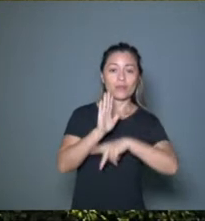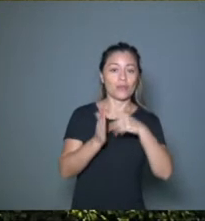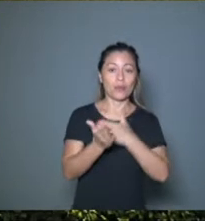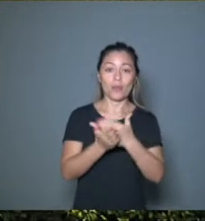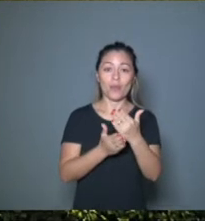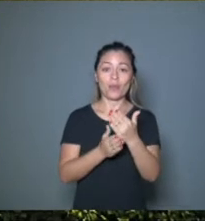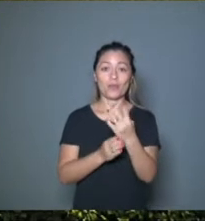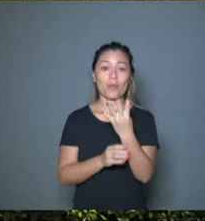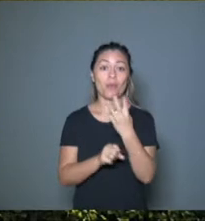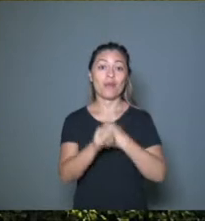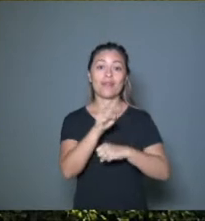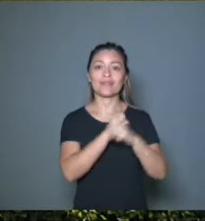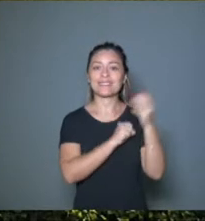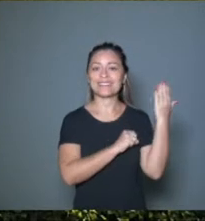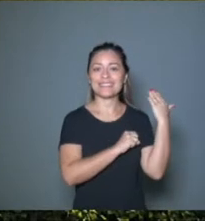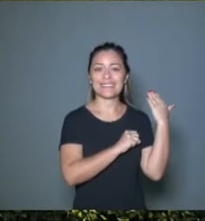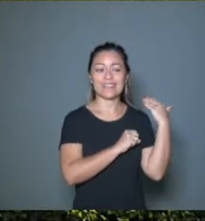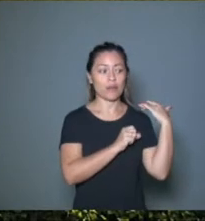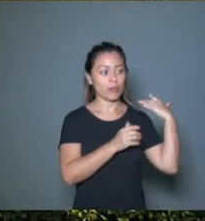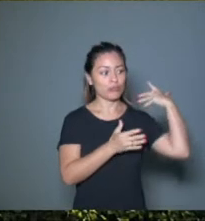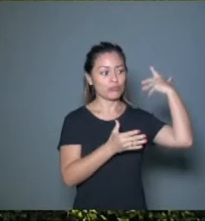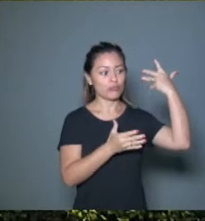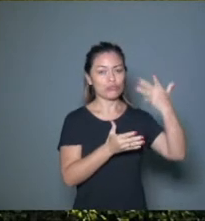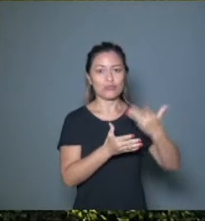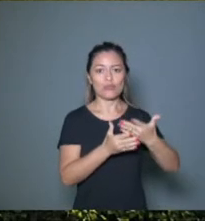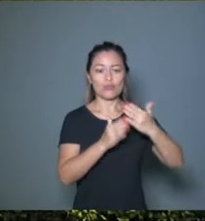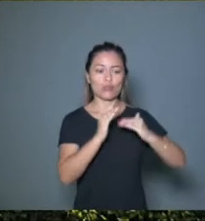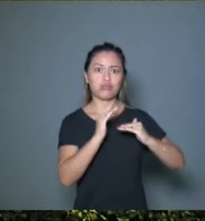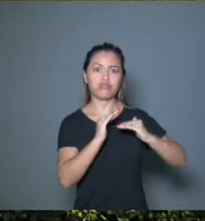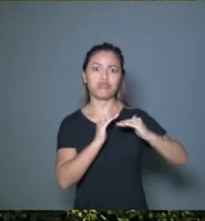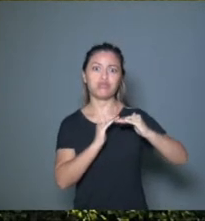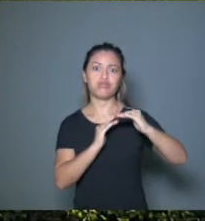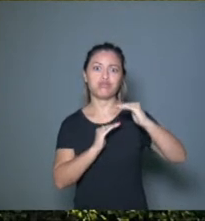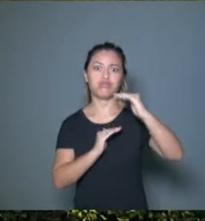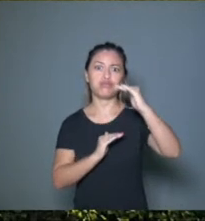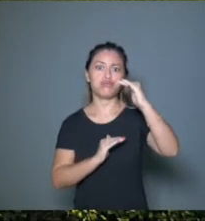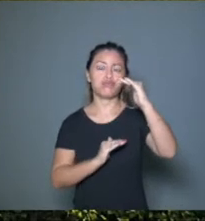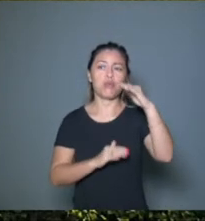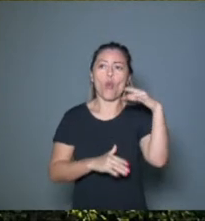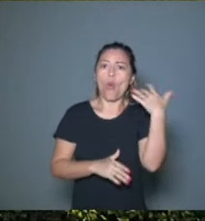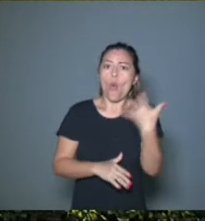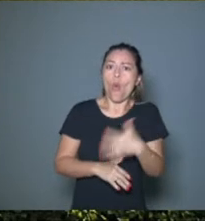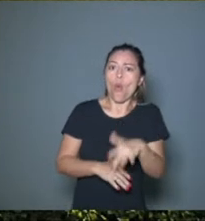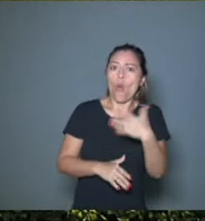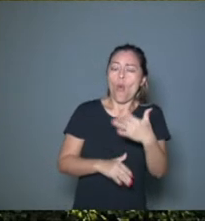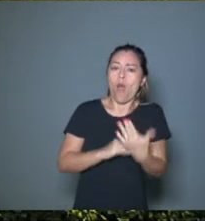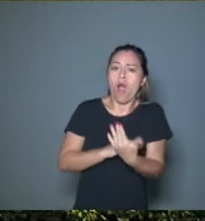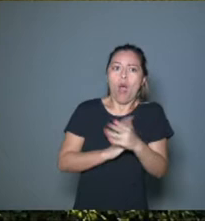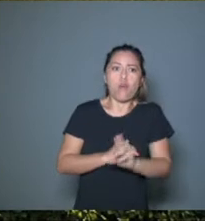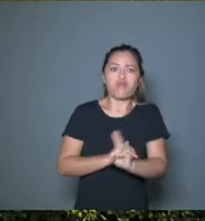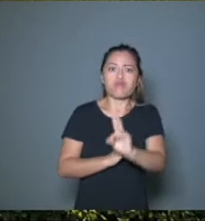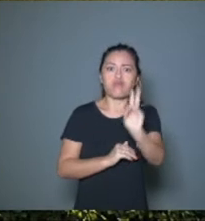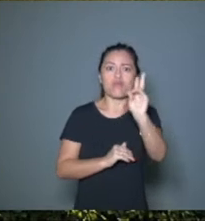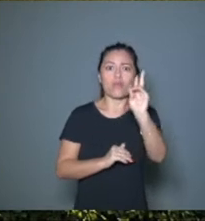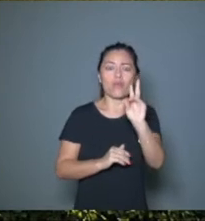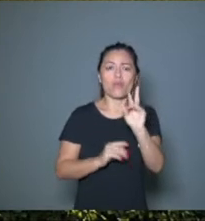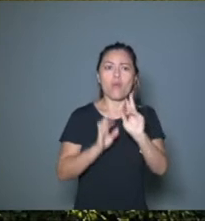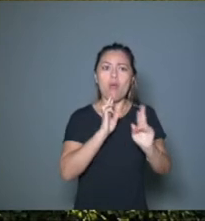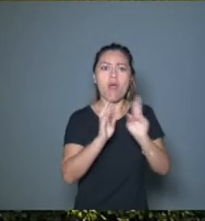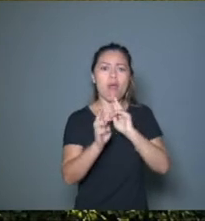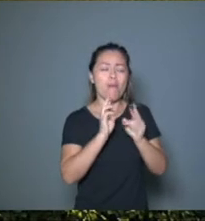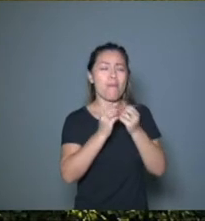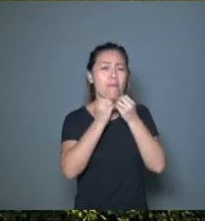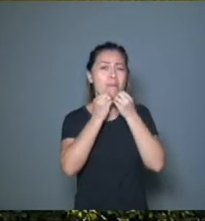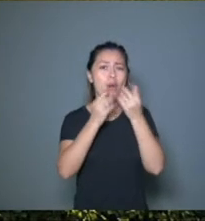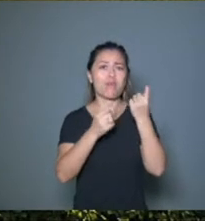that we began 4 years ago and is evolving extraordinarily, adding value and